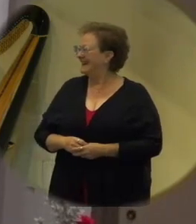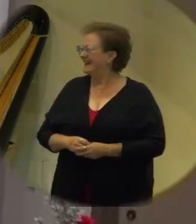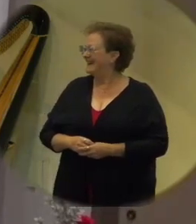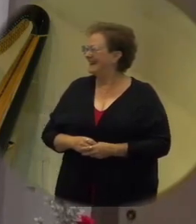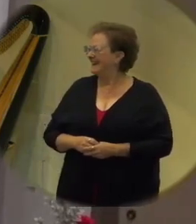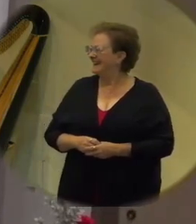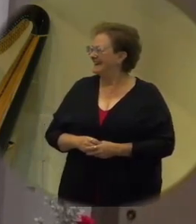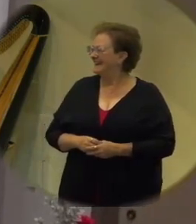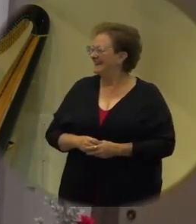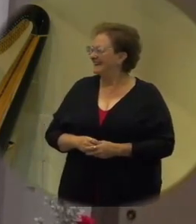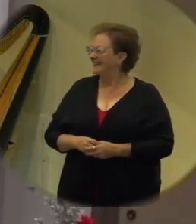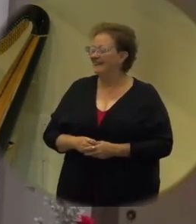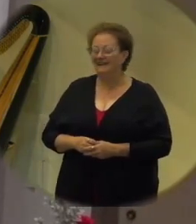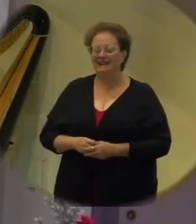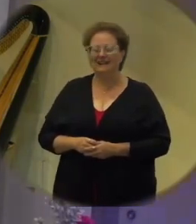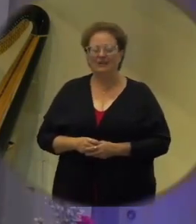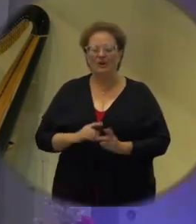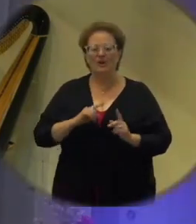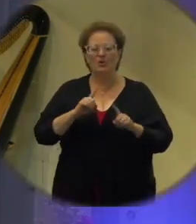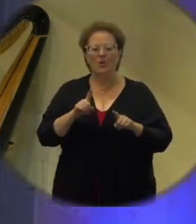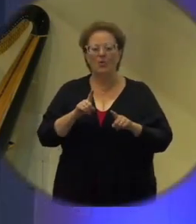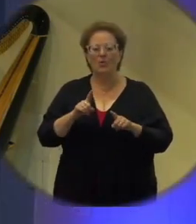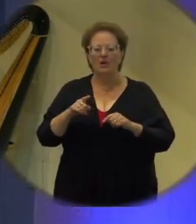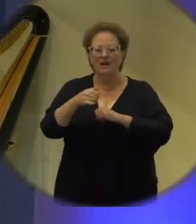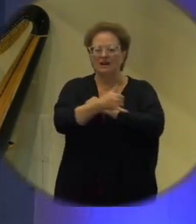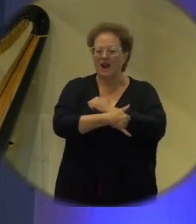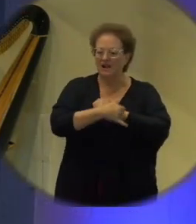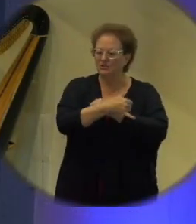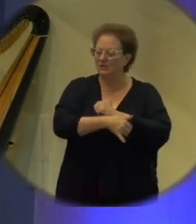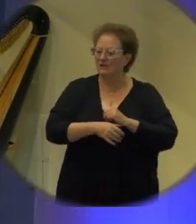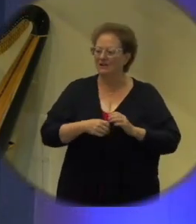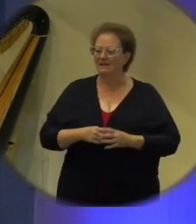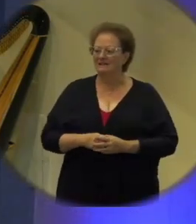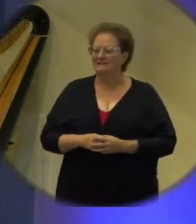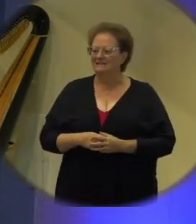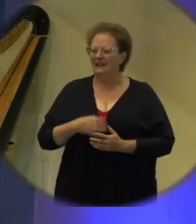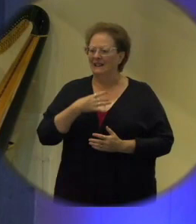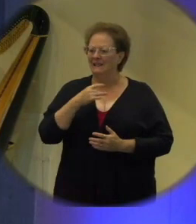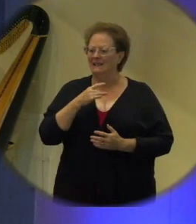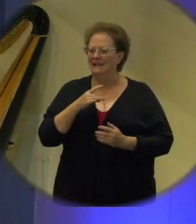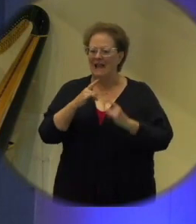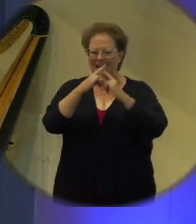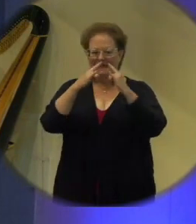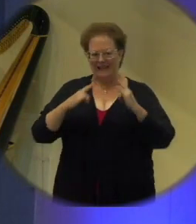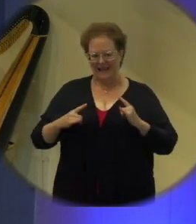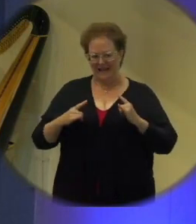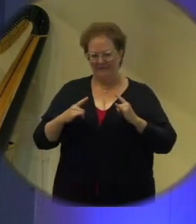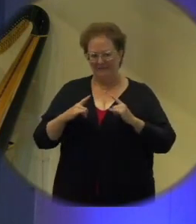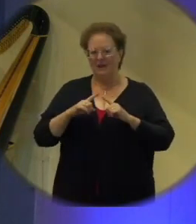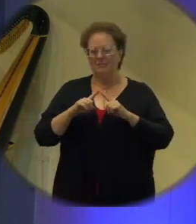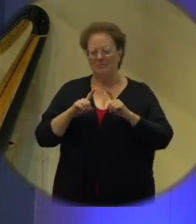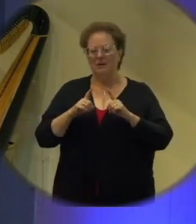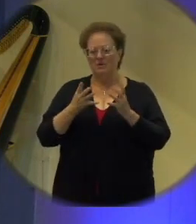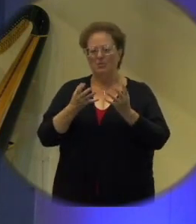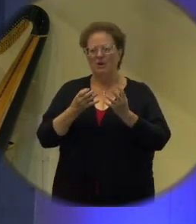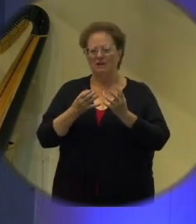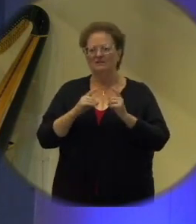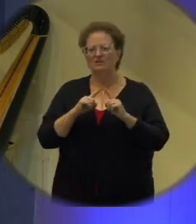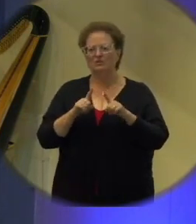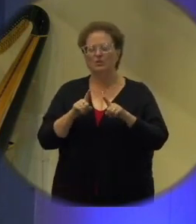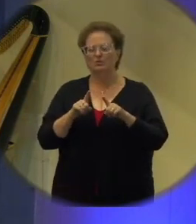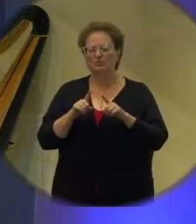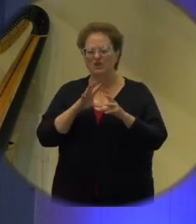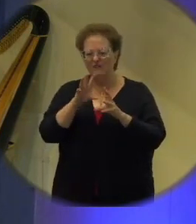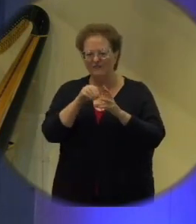now. But this was one of those times that she took it, and she wasn't a camper type, you know, but she wanted her daughter to be with all the rest of the girls, so they went on this camping